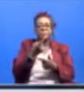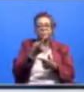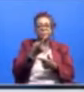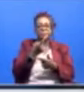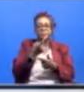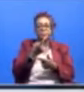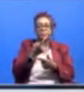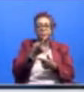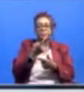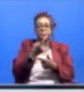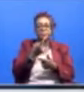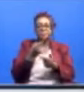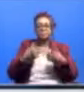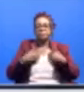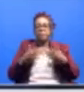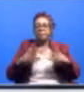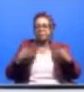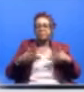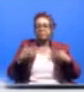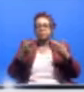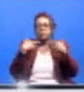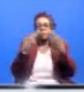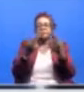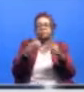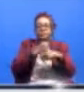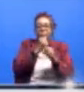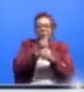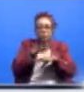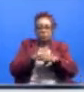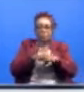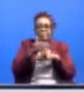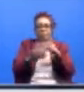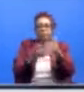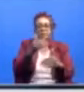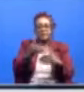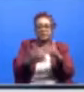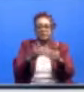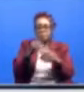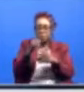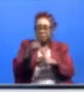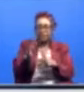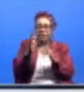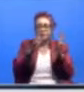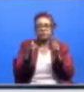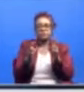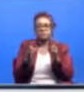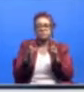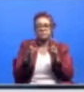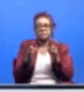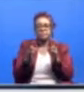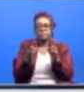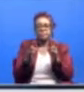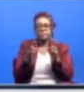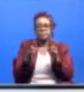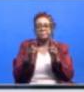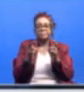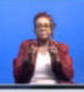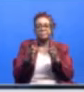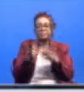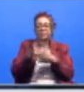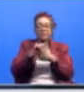I'm happy to report that as a ministry we have made very good progress. And one of the issues was on the internship